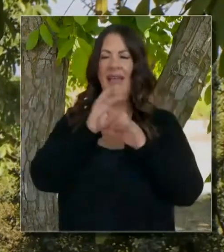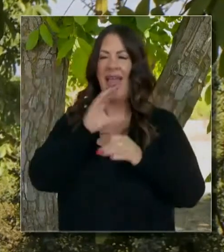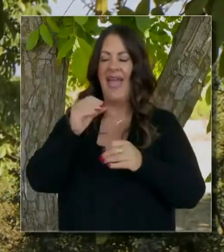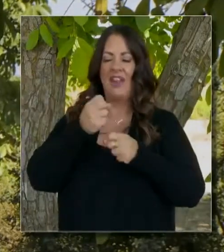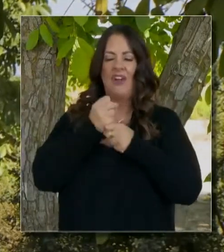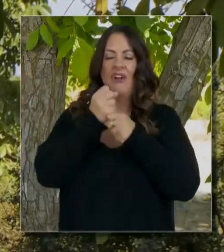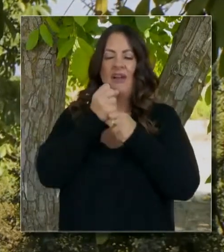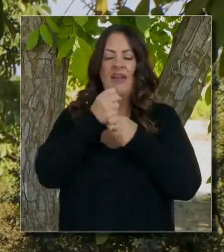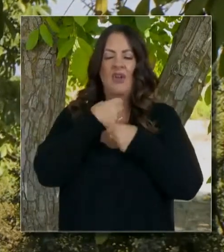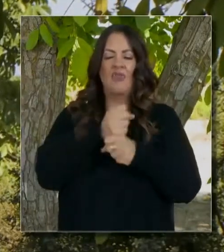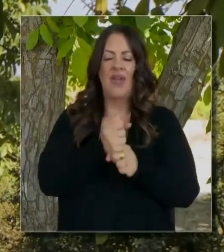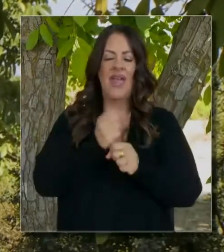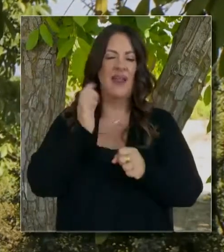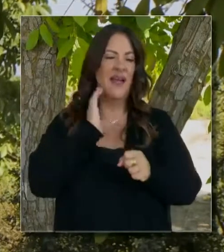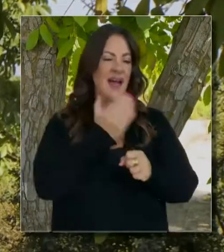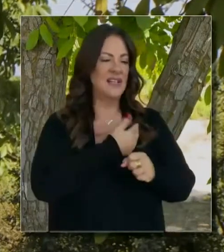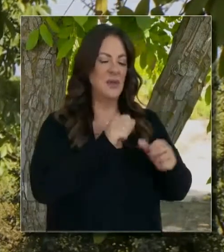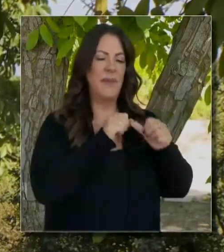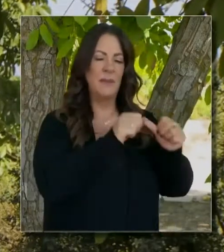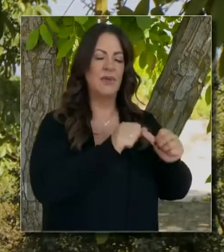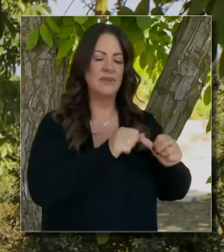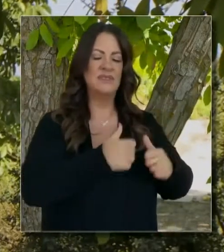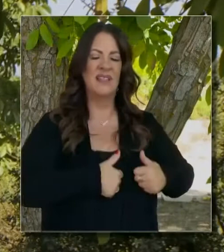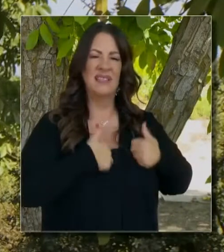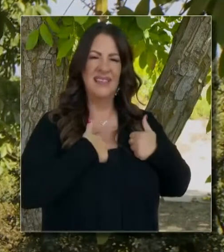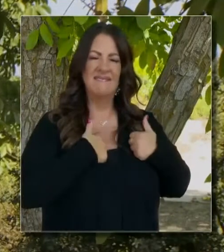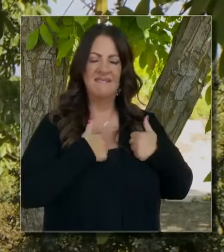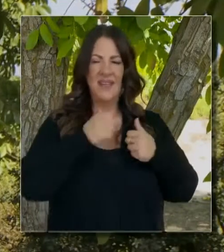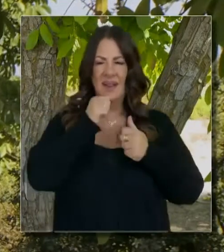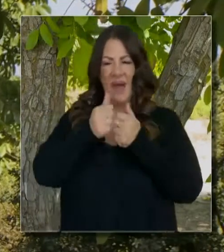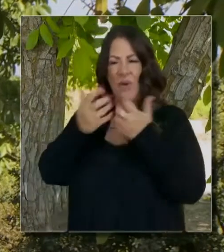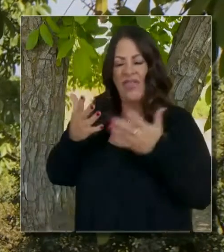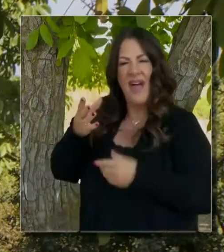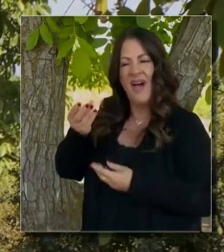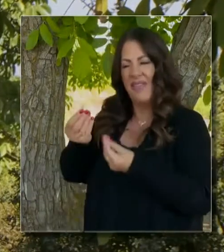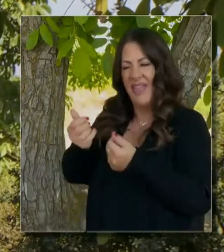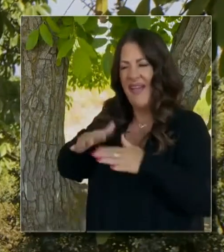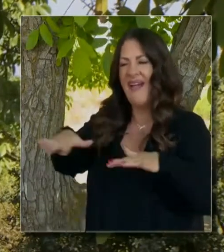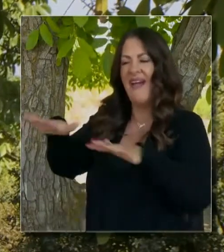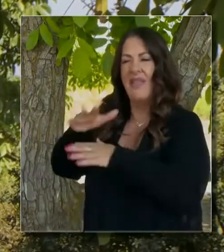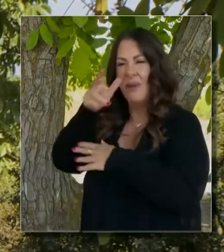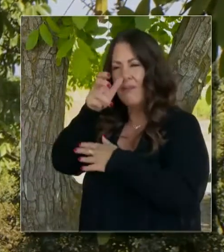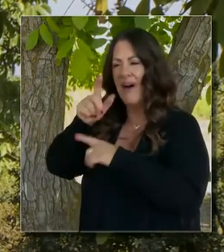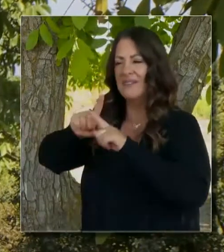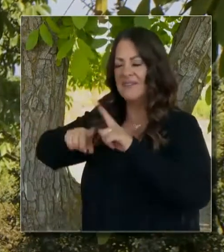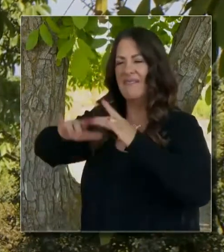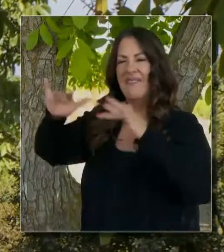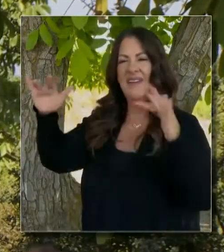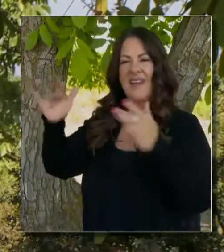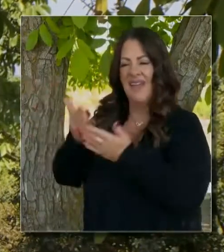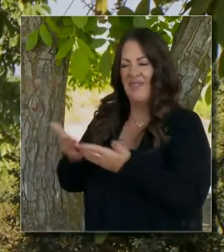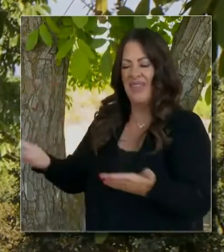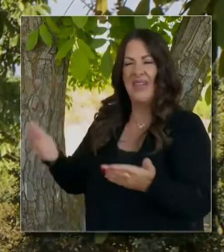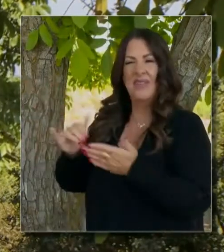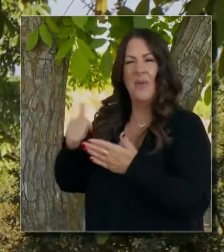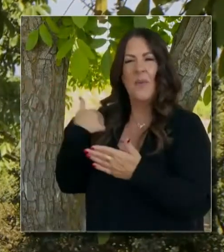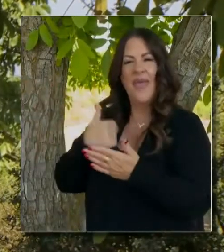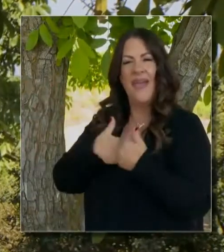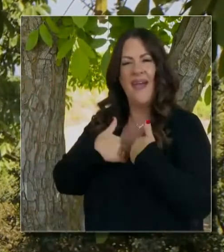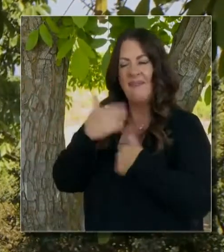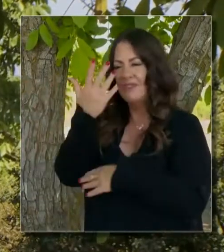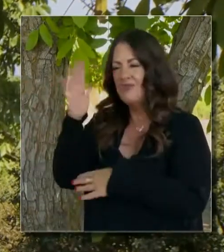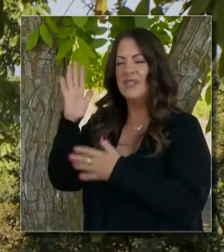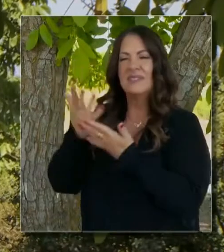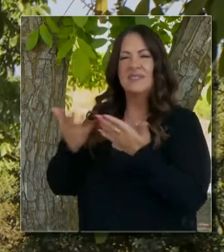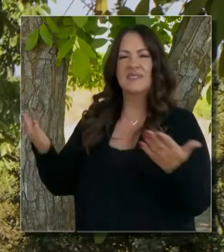capable, human beings even capable of living. I want to just extend, again, a bias by not only connecting the dot,